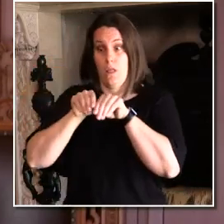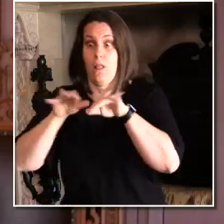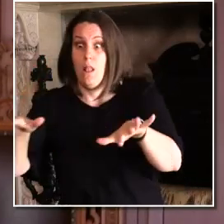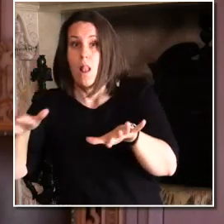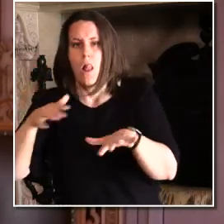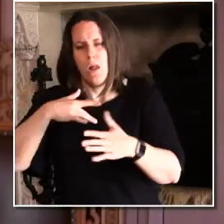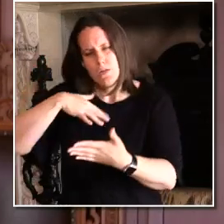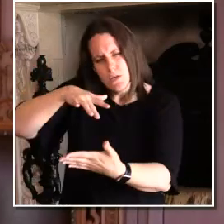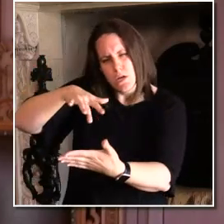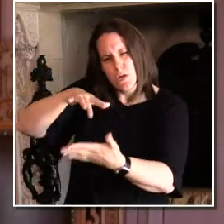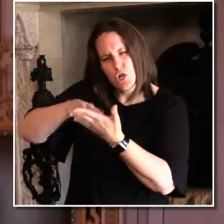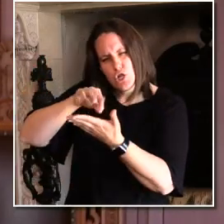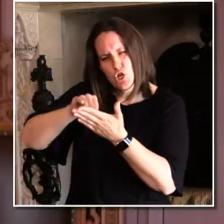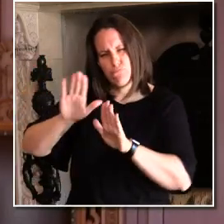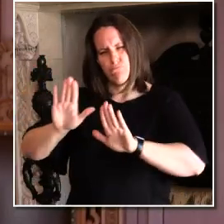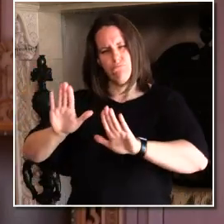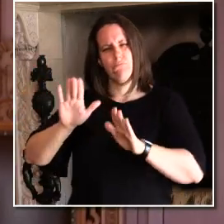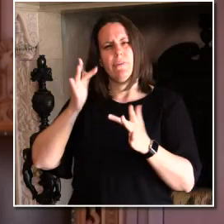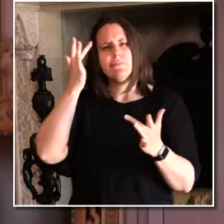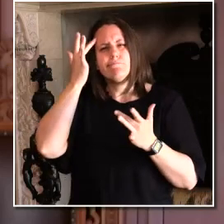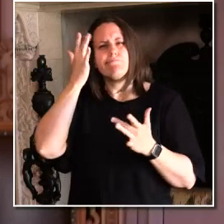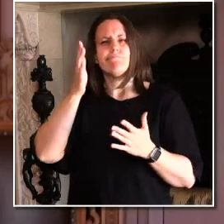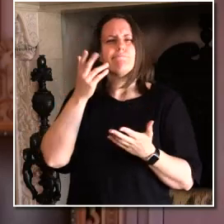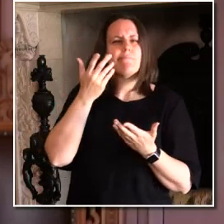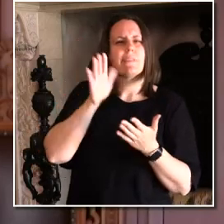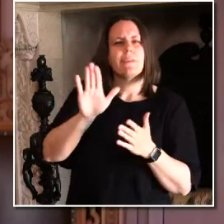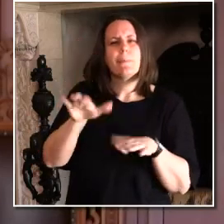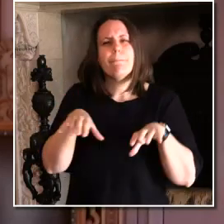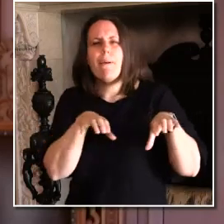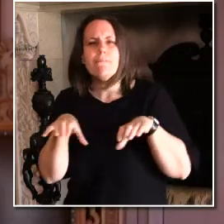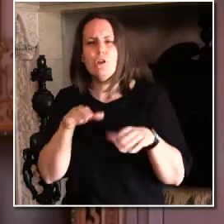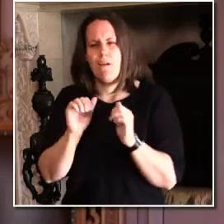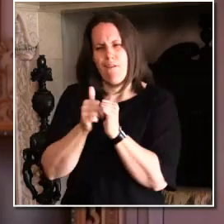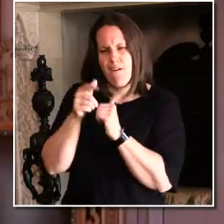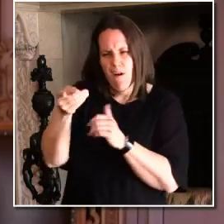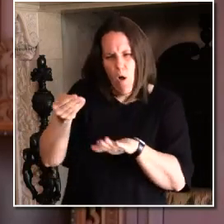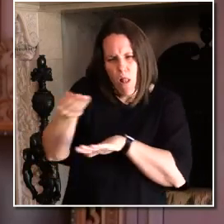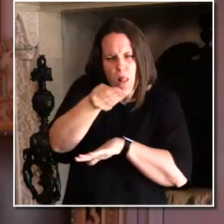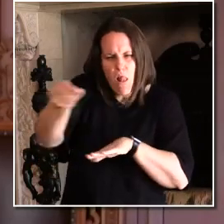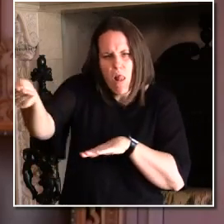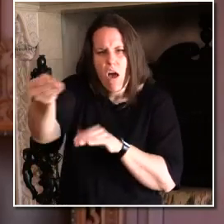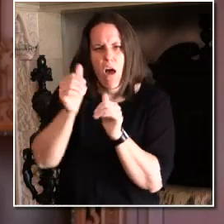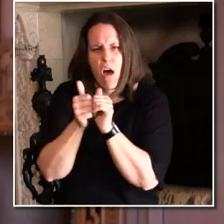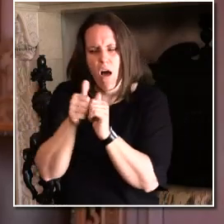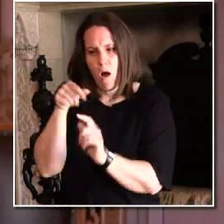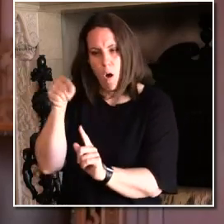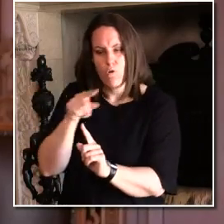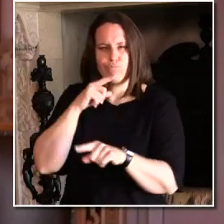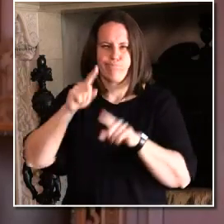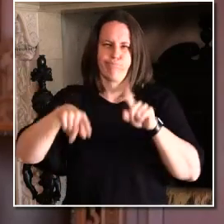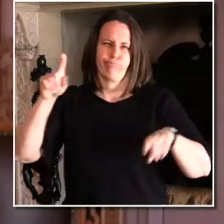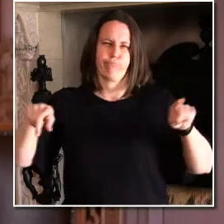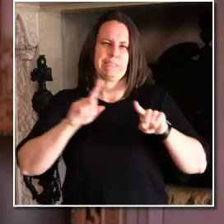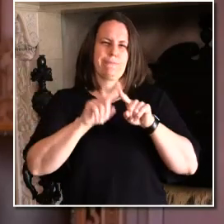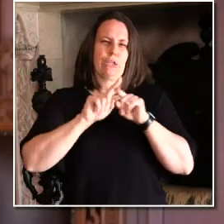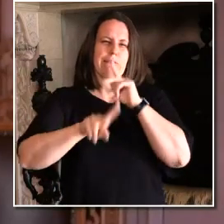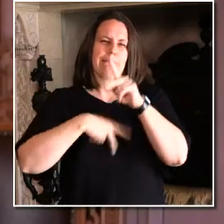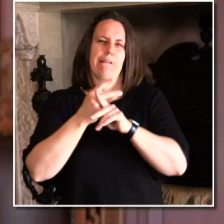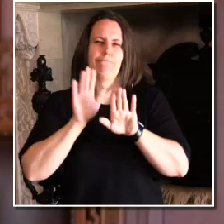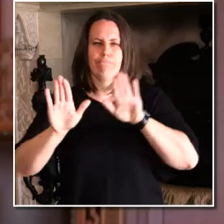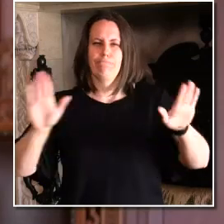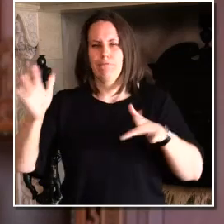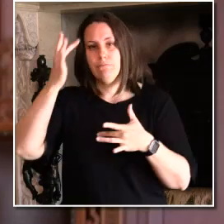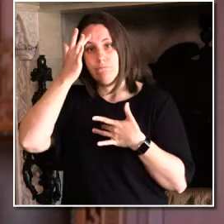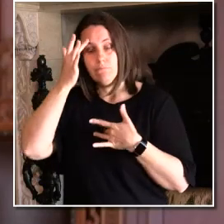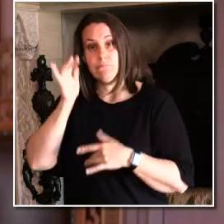the agent that's causing the illness, we have different tools to stop the spread. And in foodborne outbreaks, we're trying to get